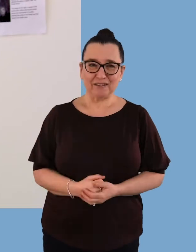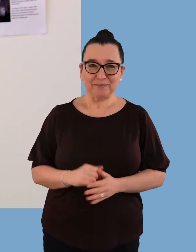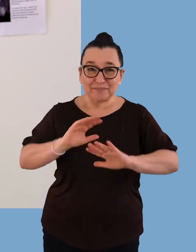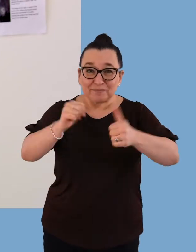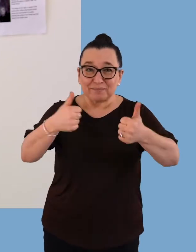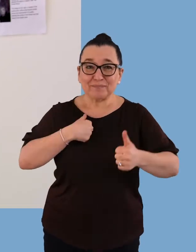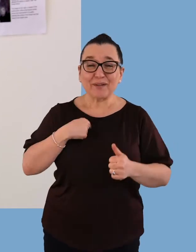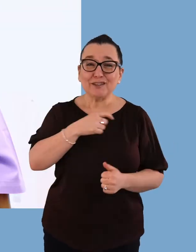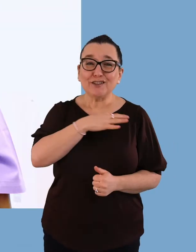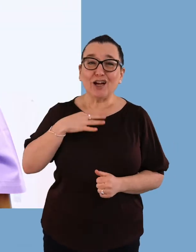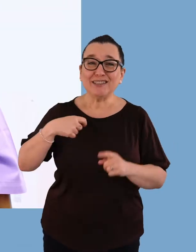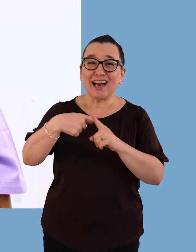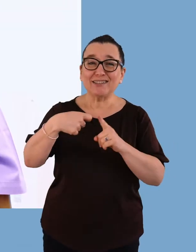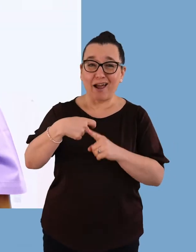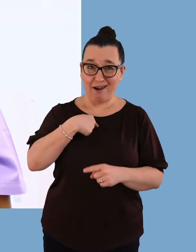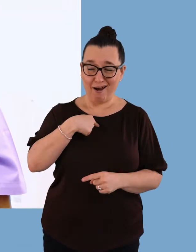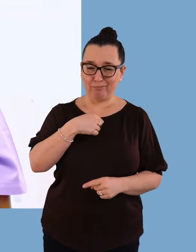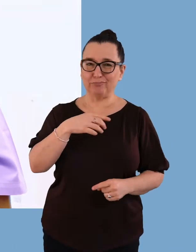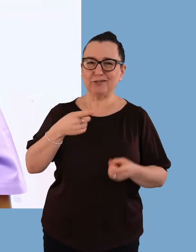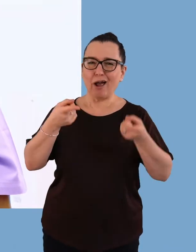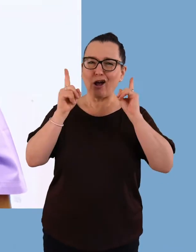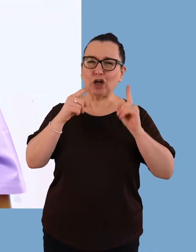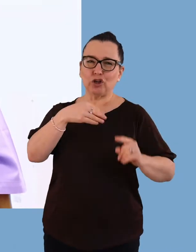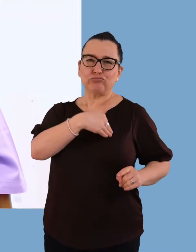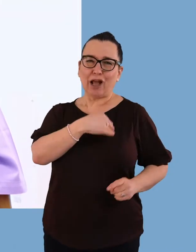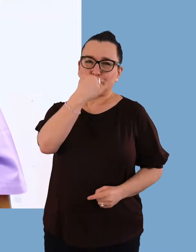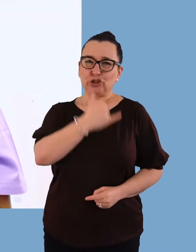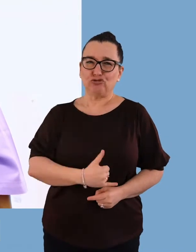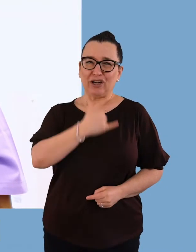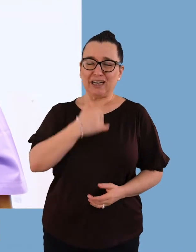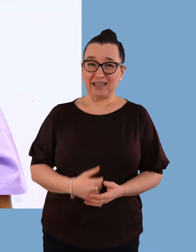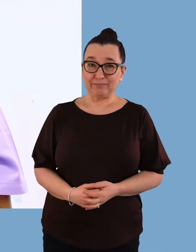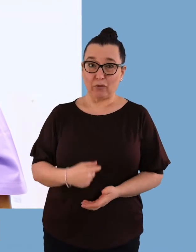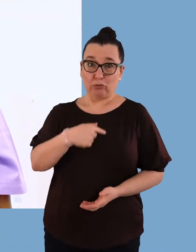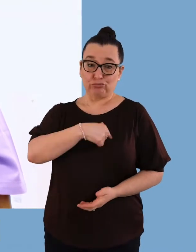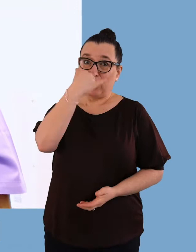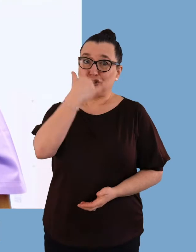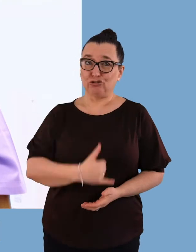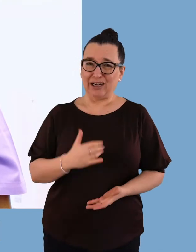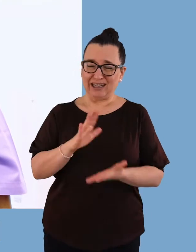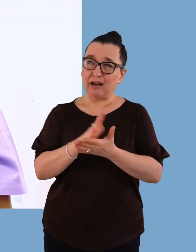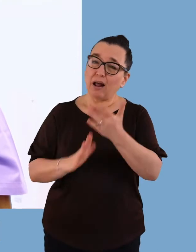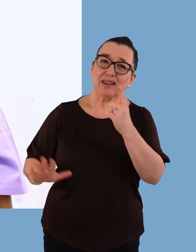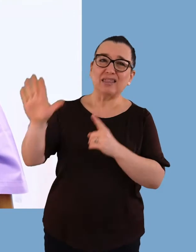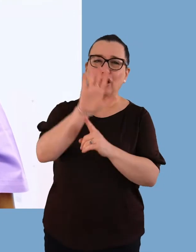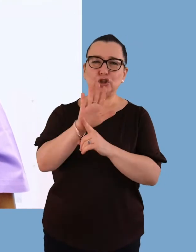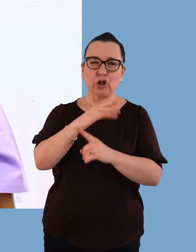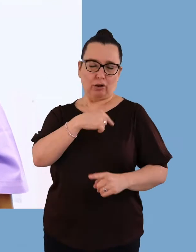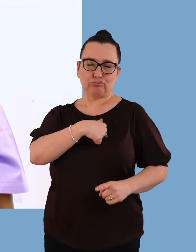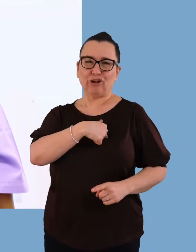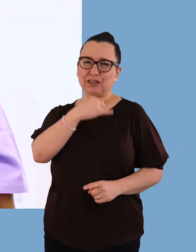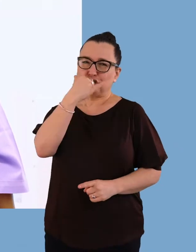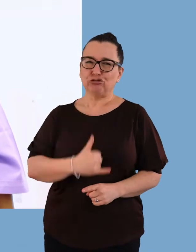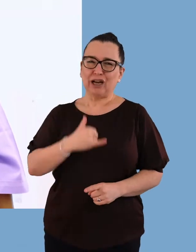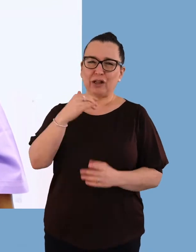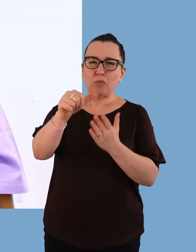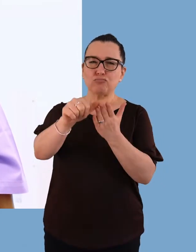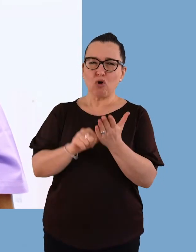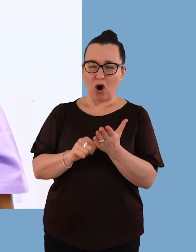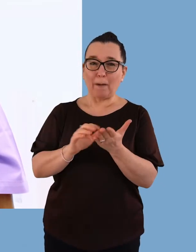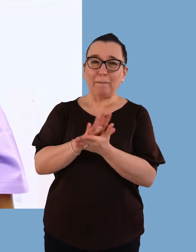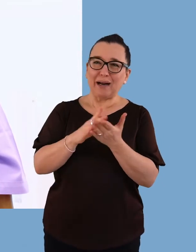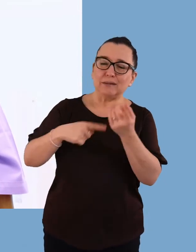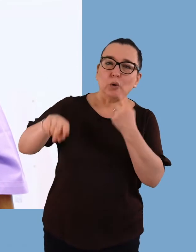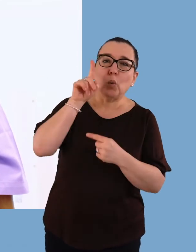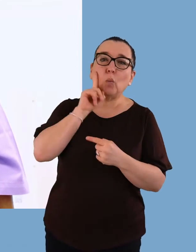lives hello i'm dr kay strasachi fernanda and i'm the director of breast screening breast screening is a national